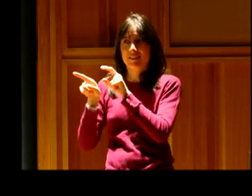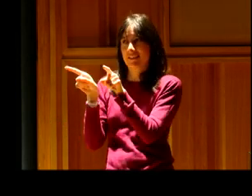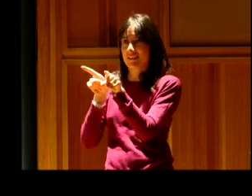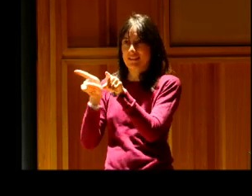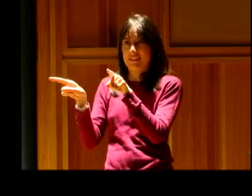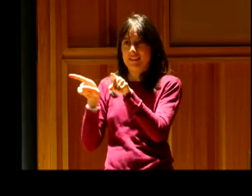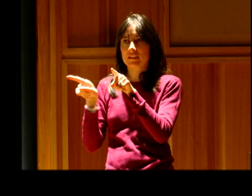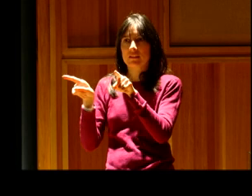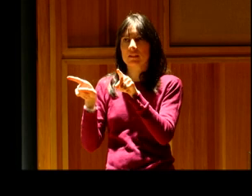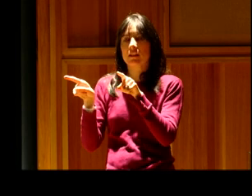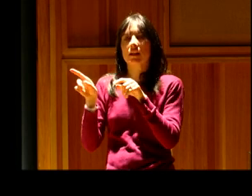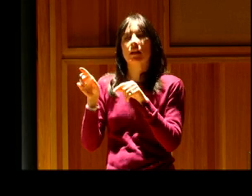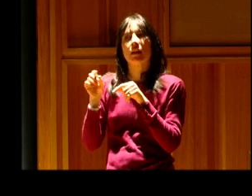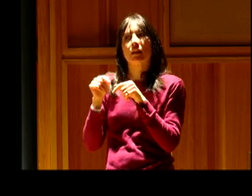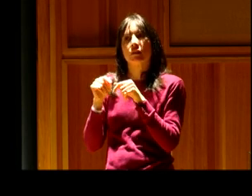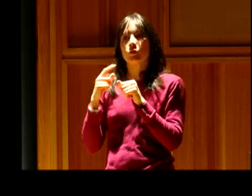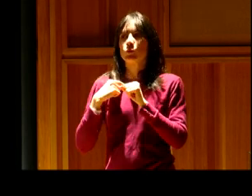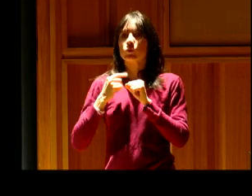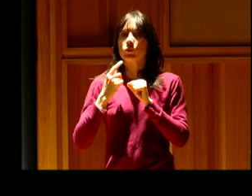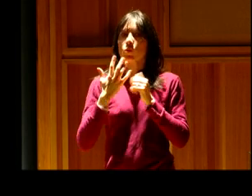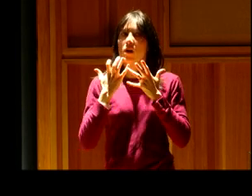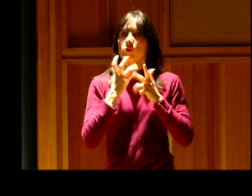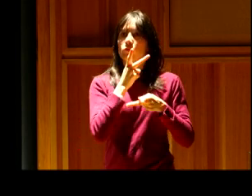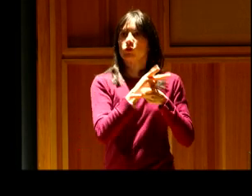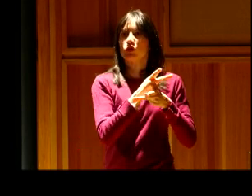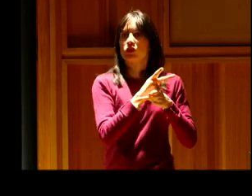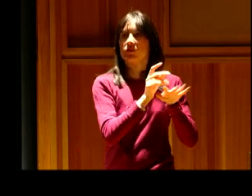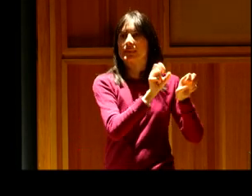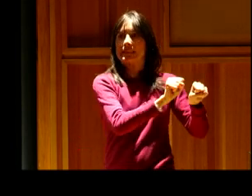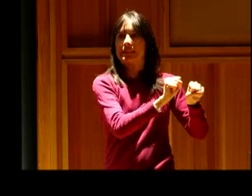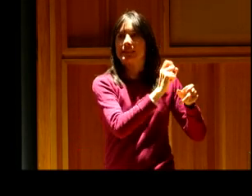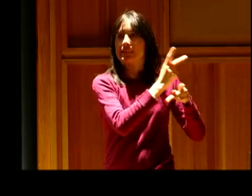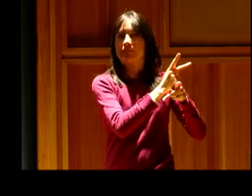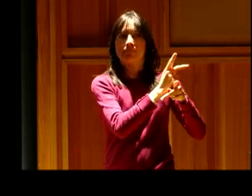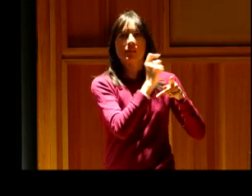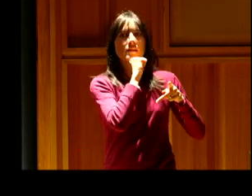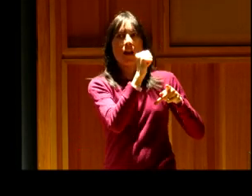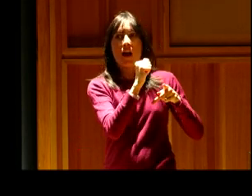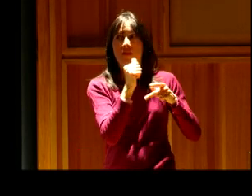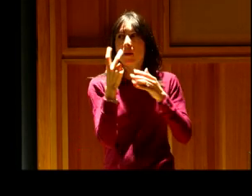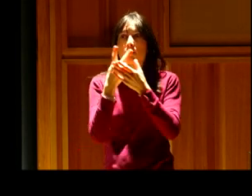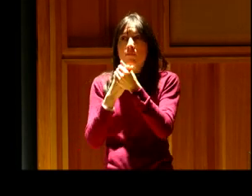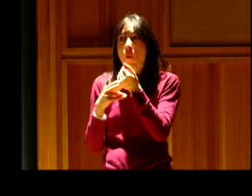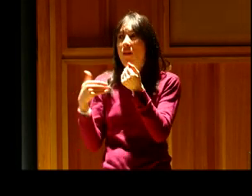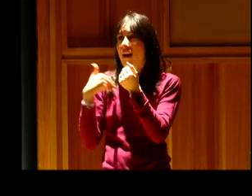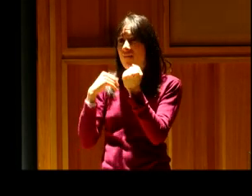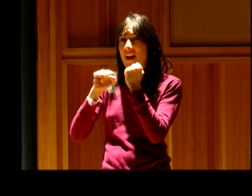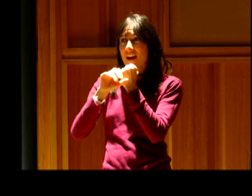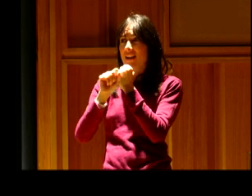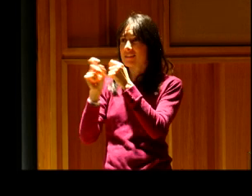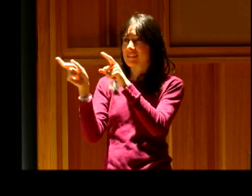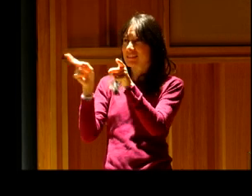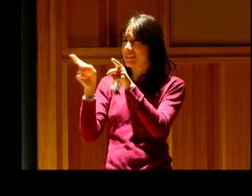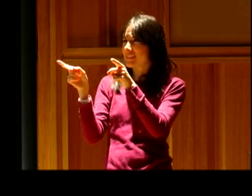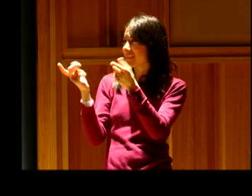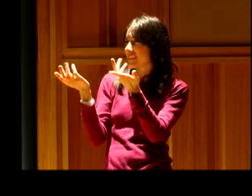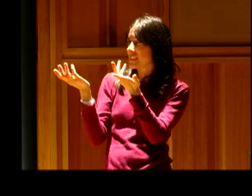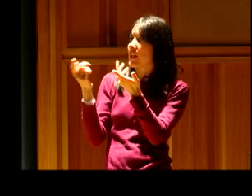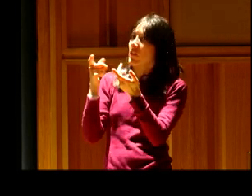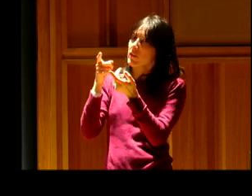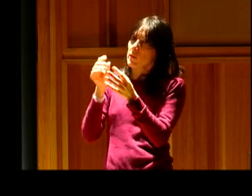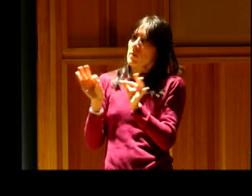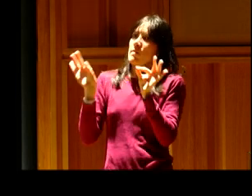was more likely to preserve this land. I kid you not, there was a dueling campaign ads. They made this